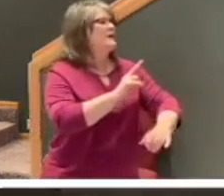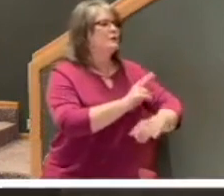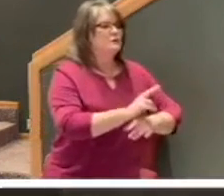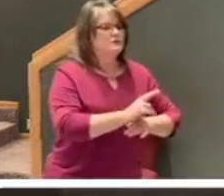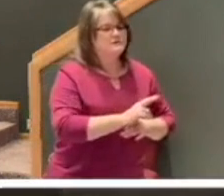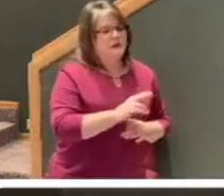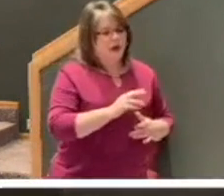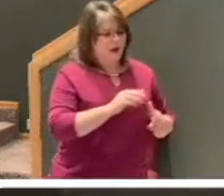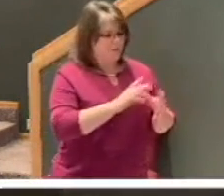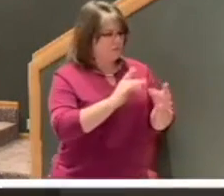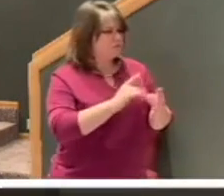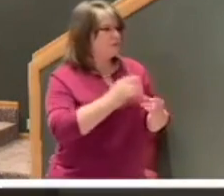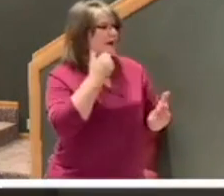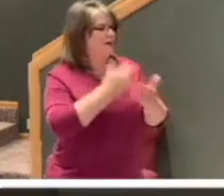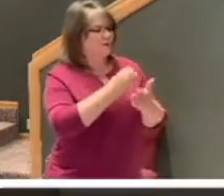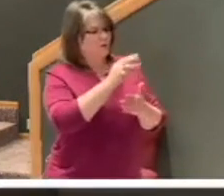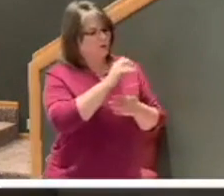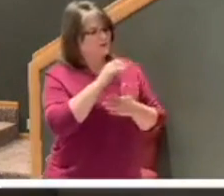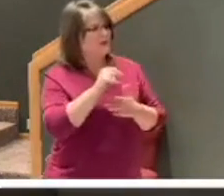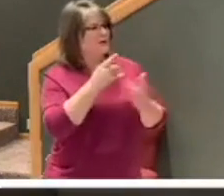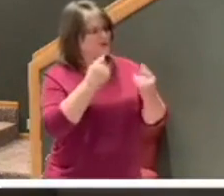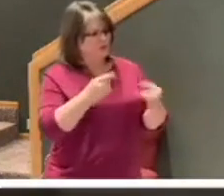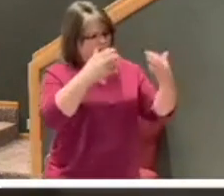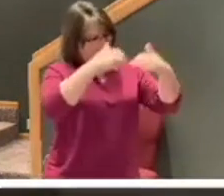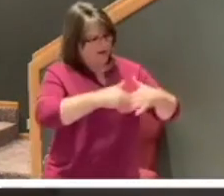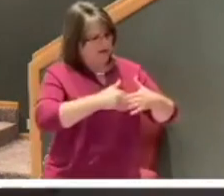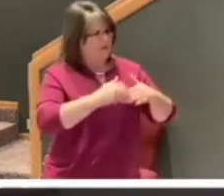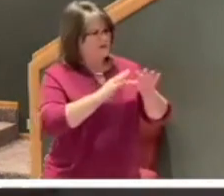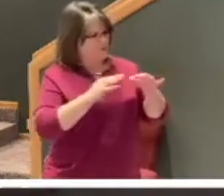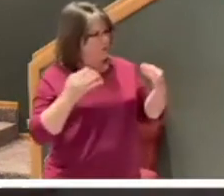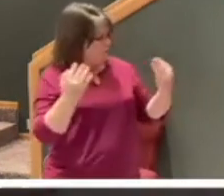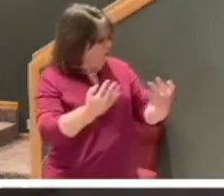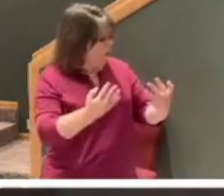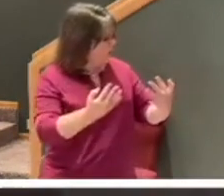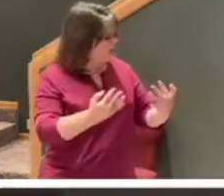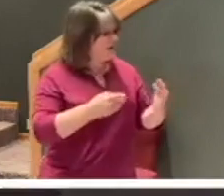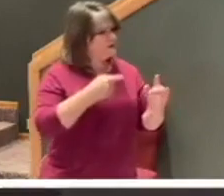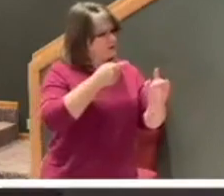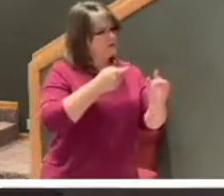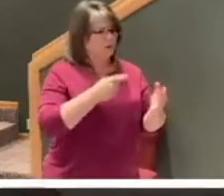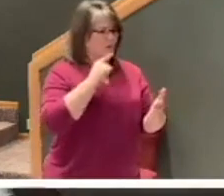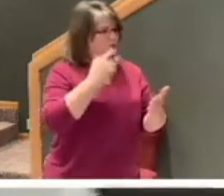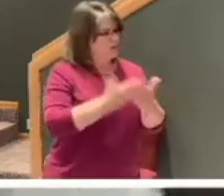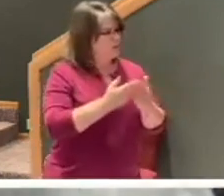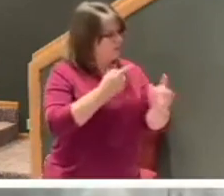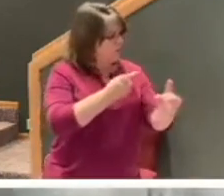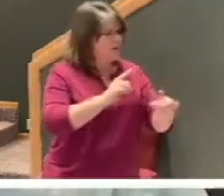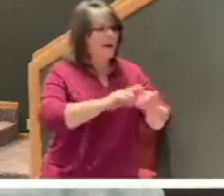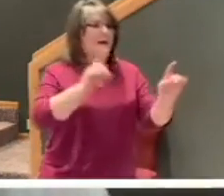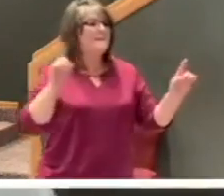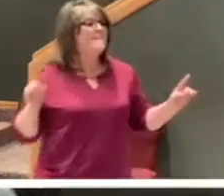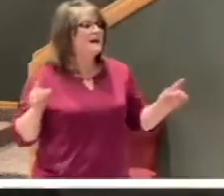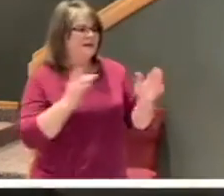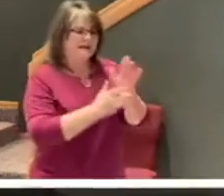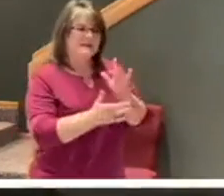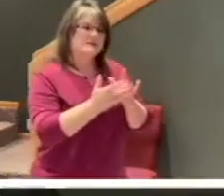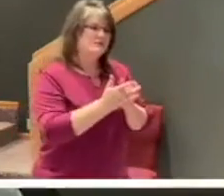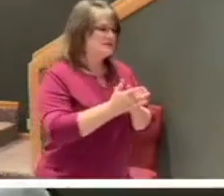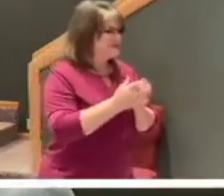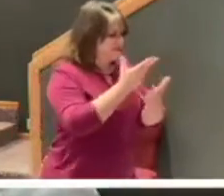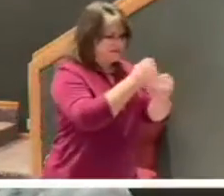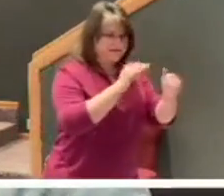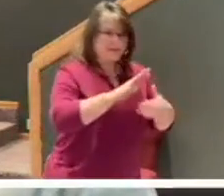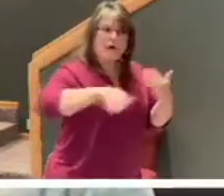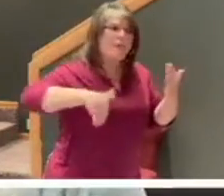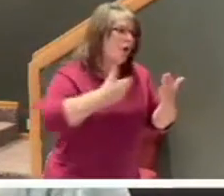Samaritan, because he's trying to break down these walls. He's trying to prove a point. But Jesus is the Savior of